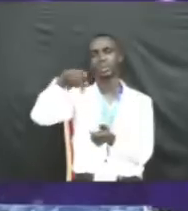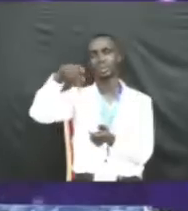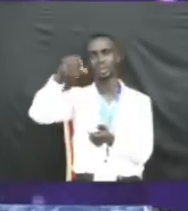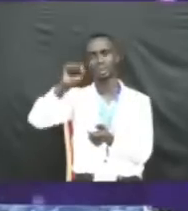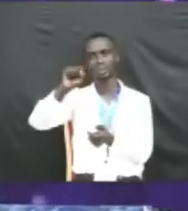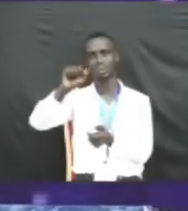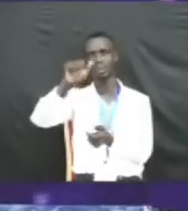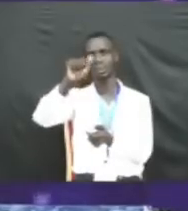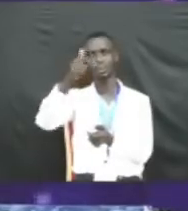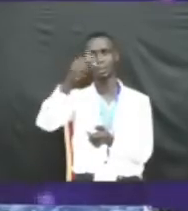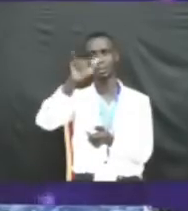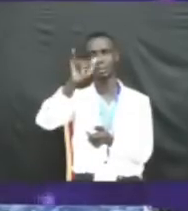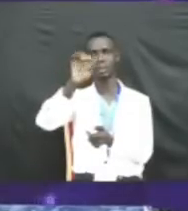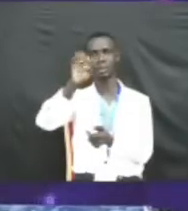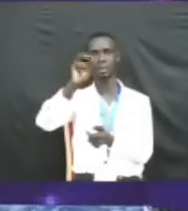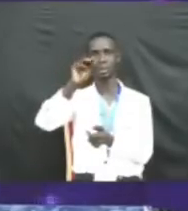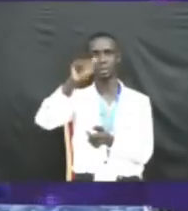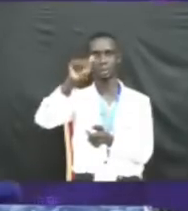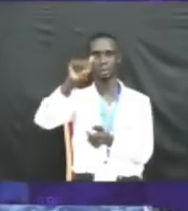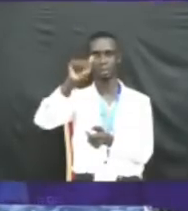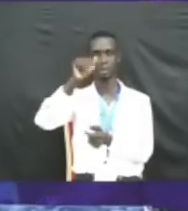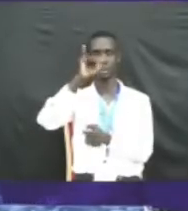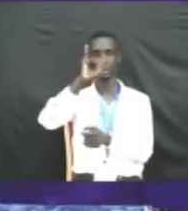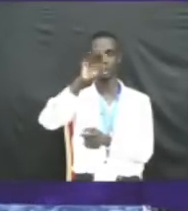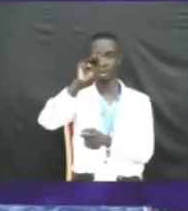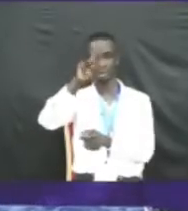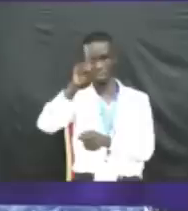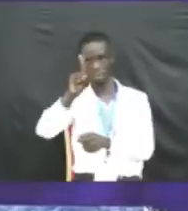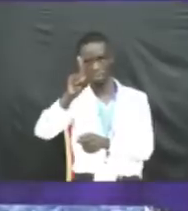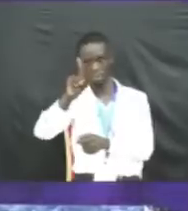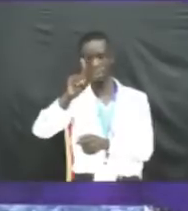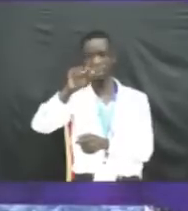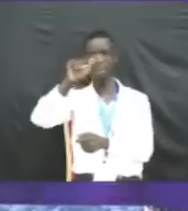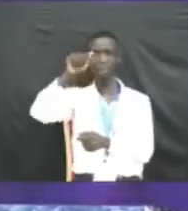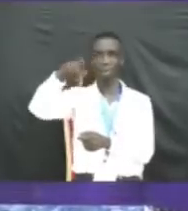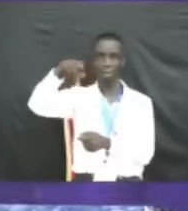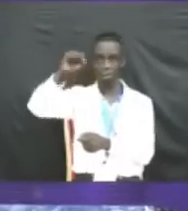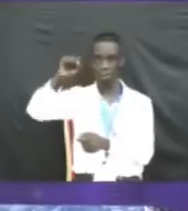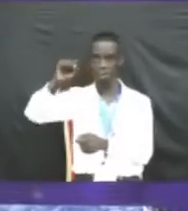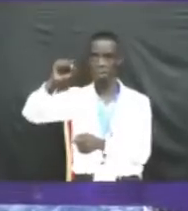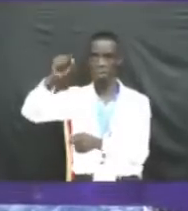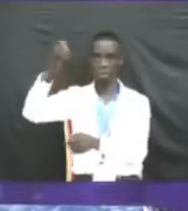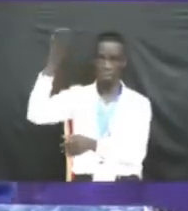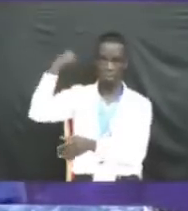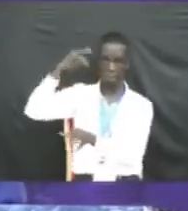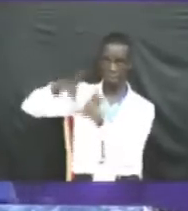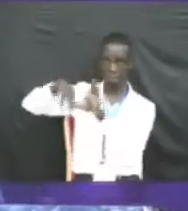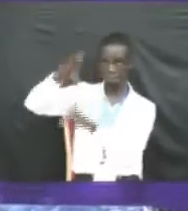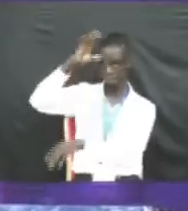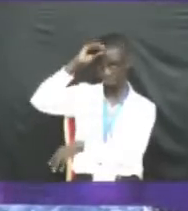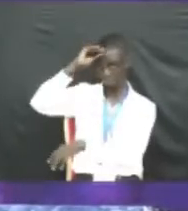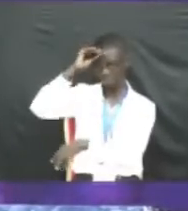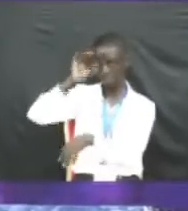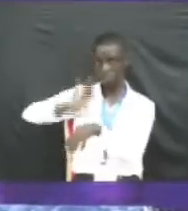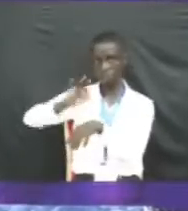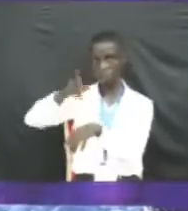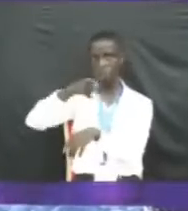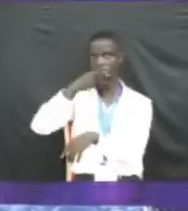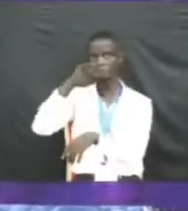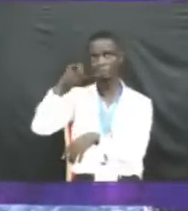International Missions Director. Apostle Professor Okunina, immediate past chairman,